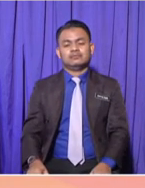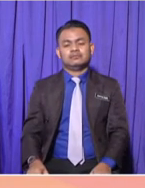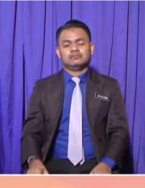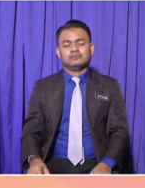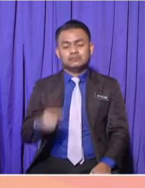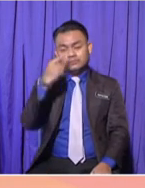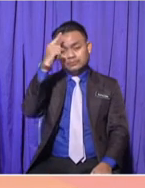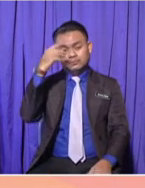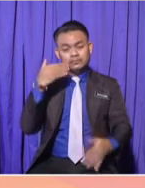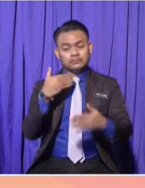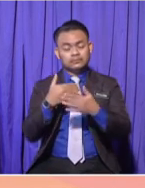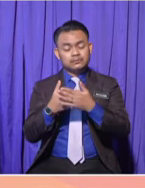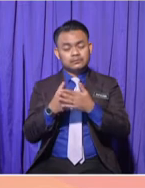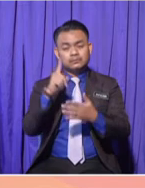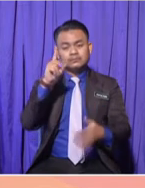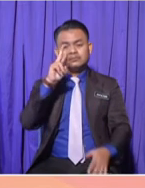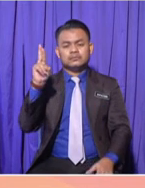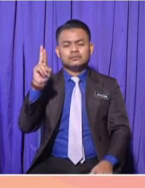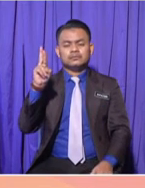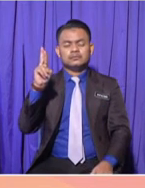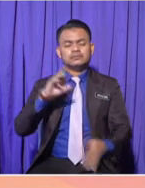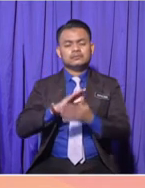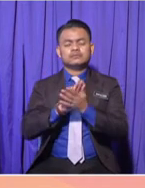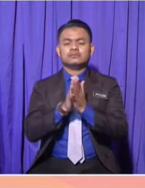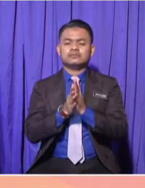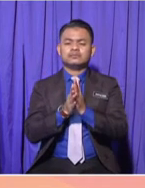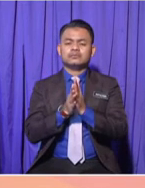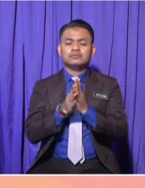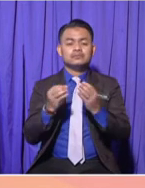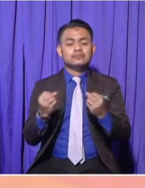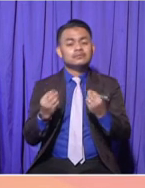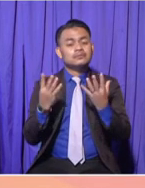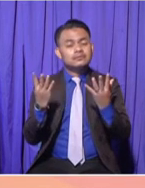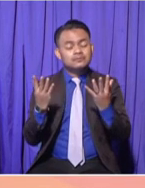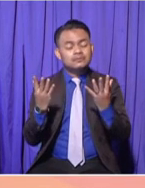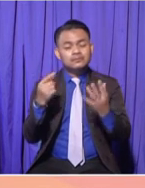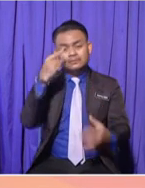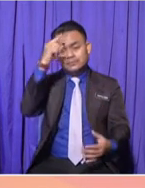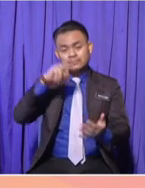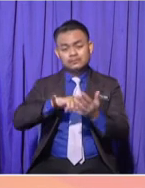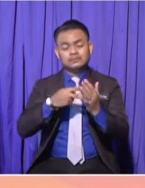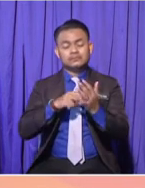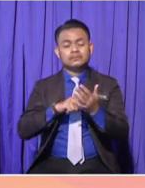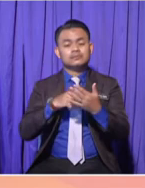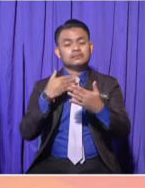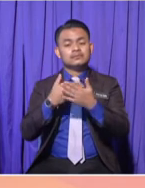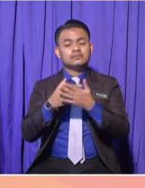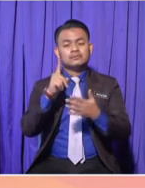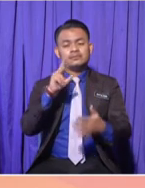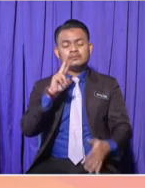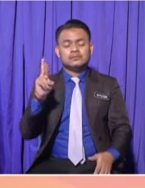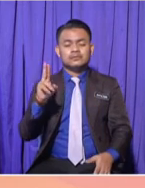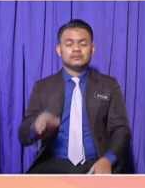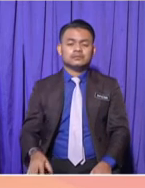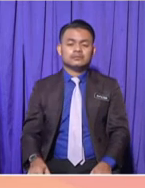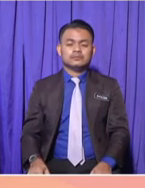1,000. So how can we count up to 1,000? When you